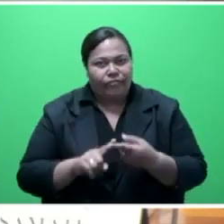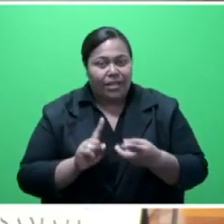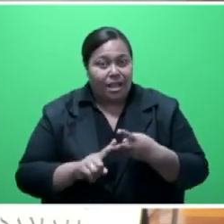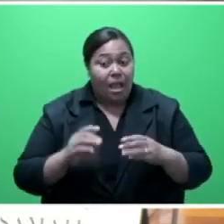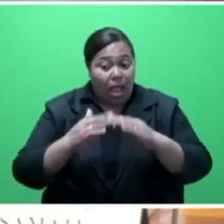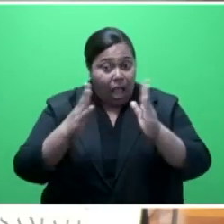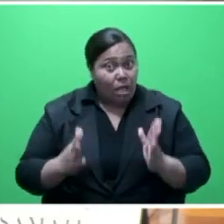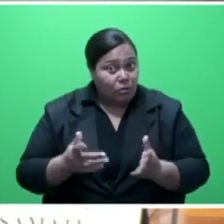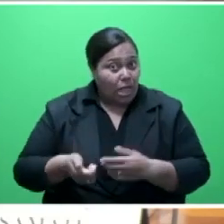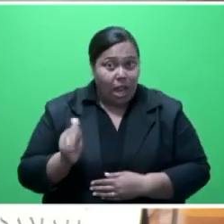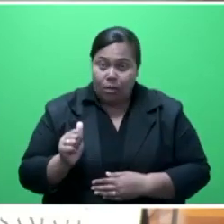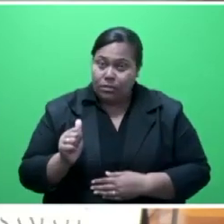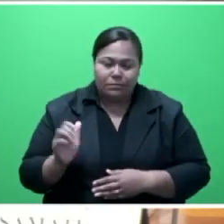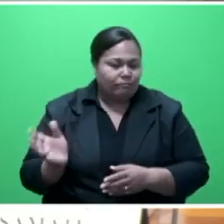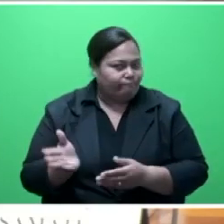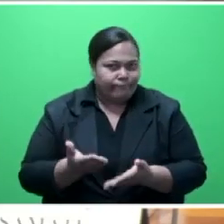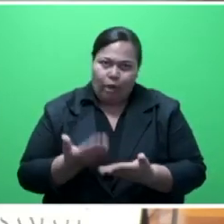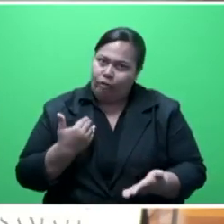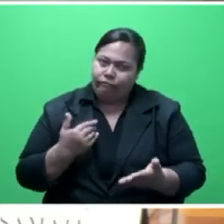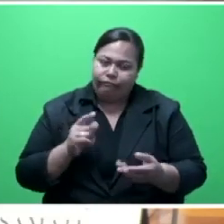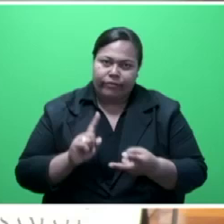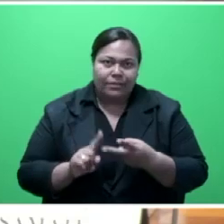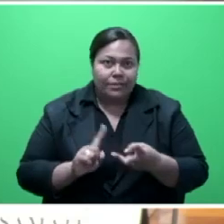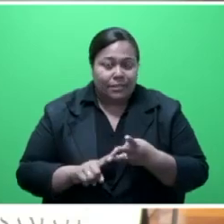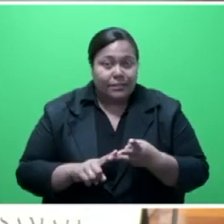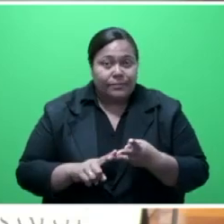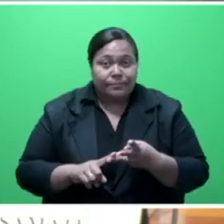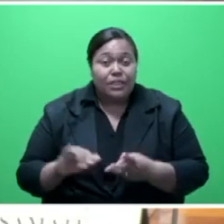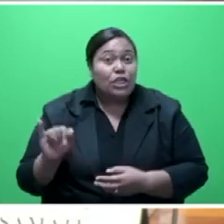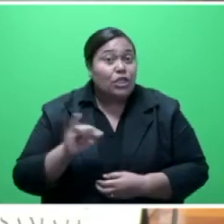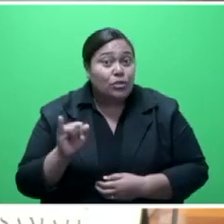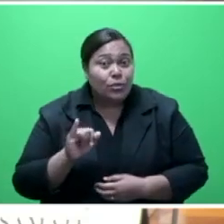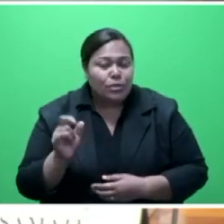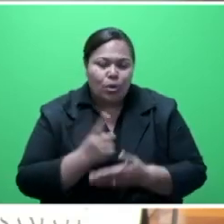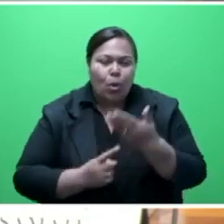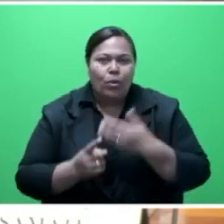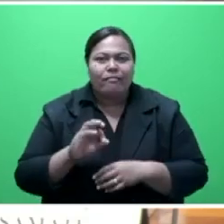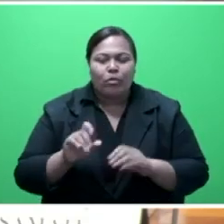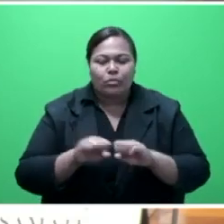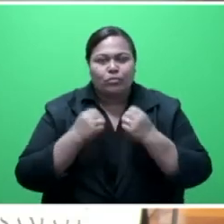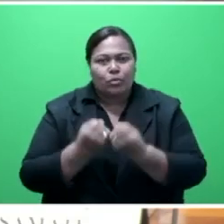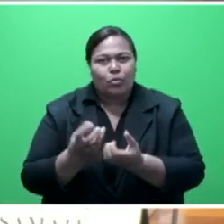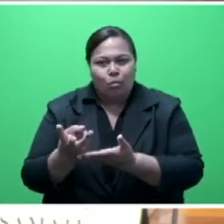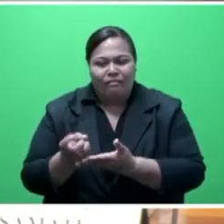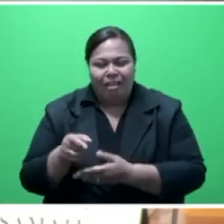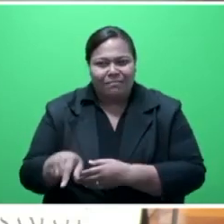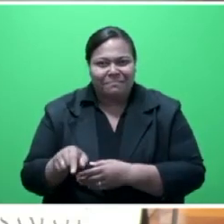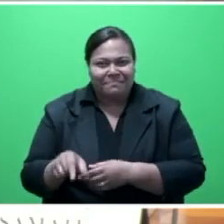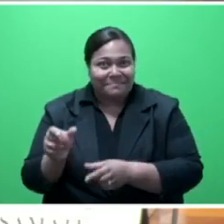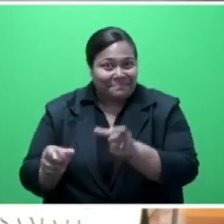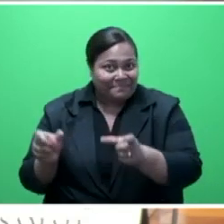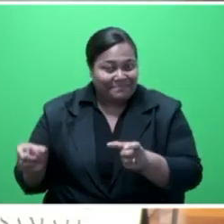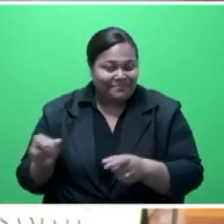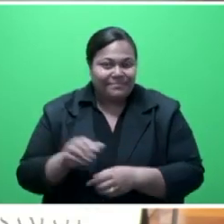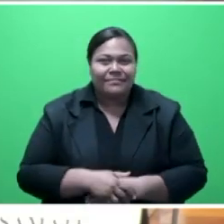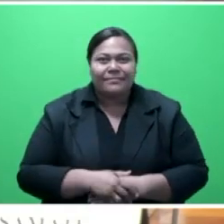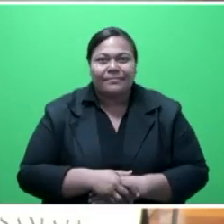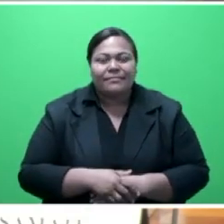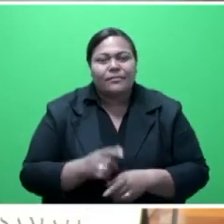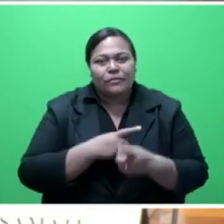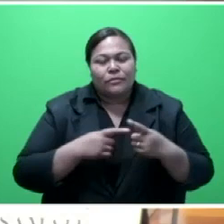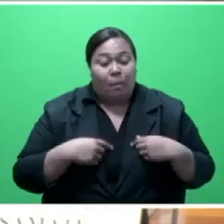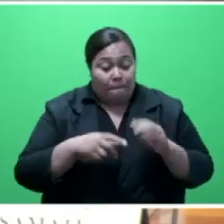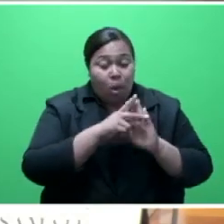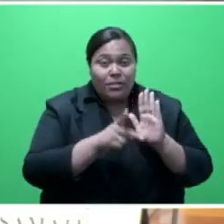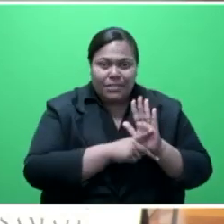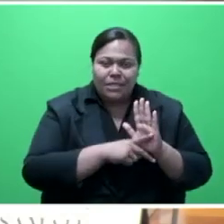and bundled insurance will now only apply to social welfare recipients. And as a matter of policy, we're prioritizing opportunities for